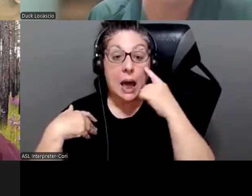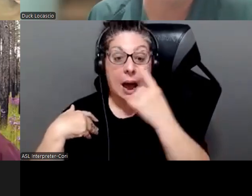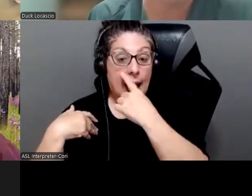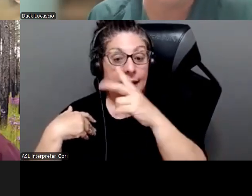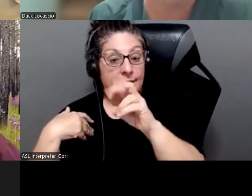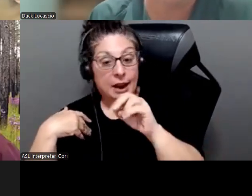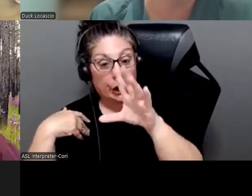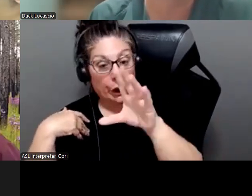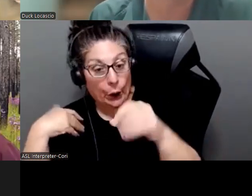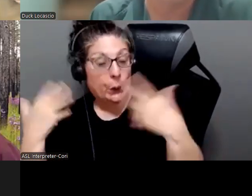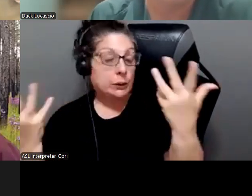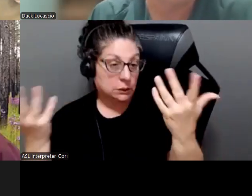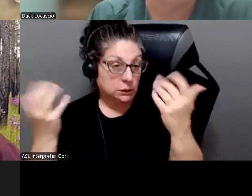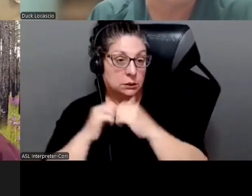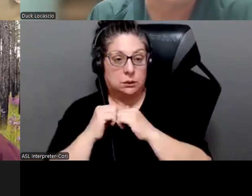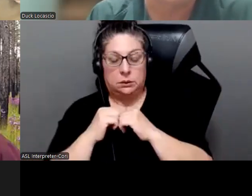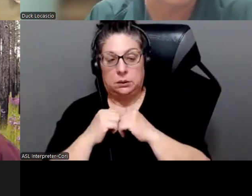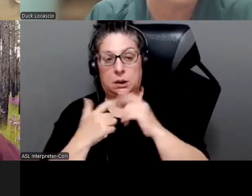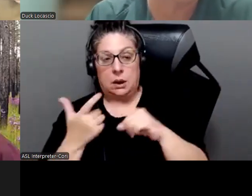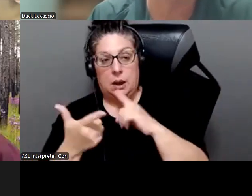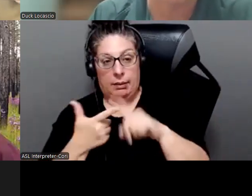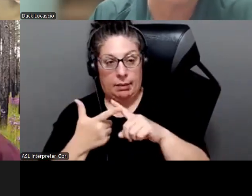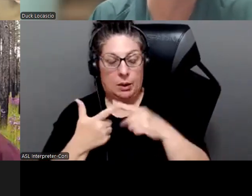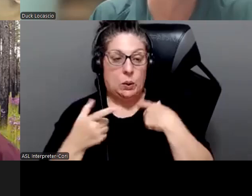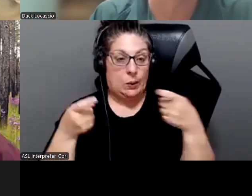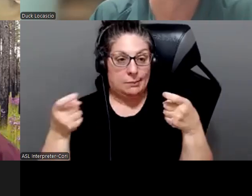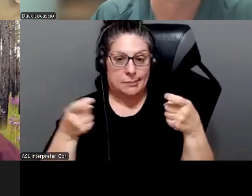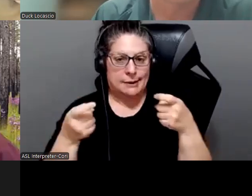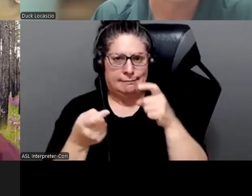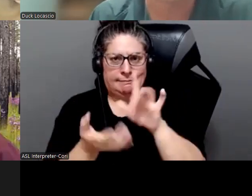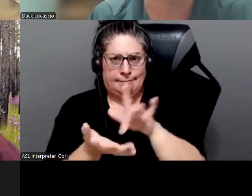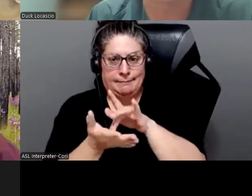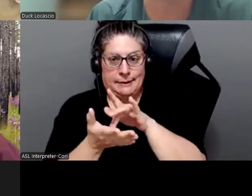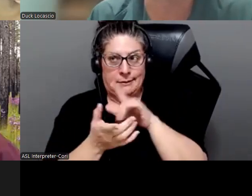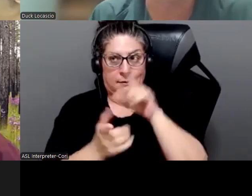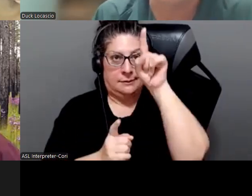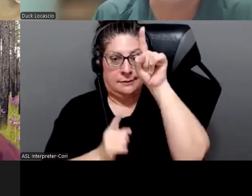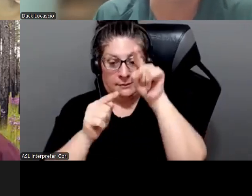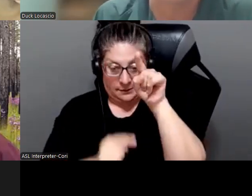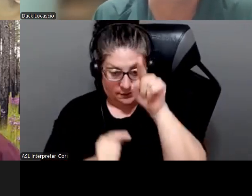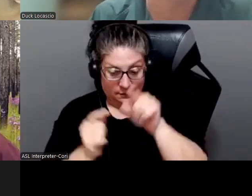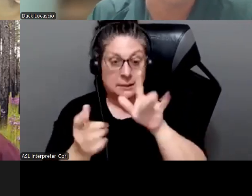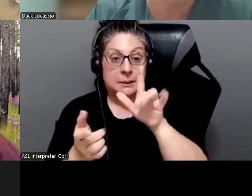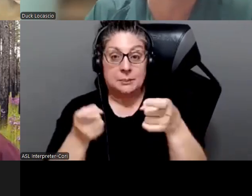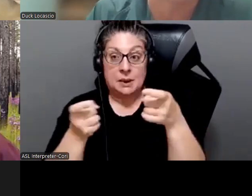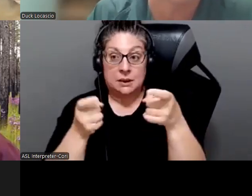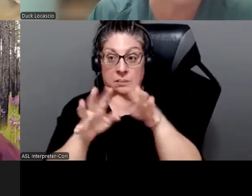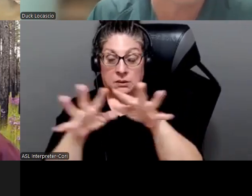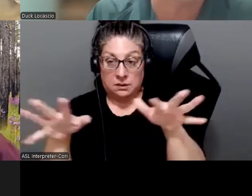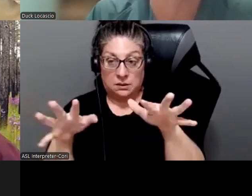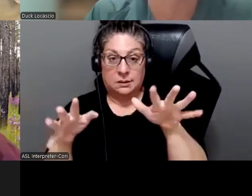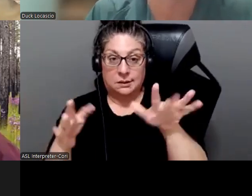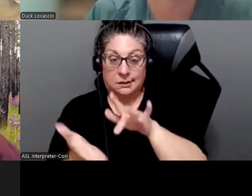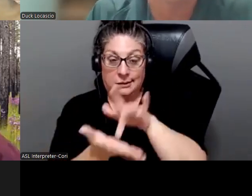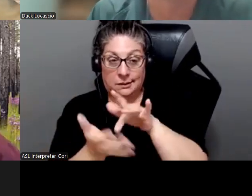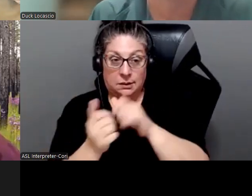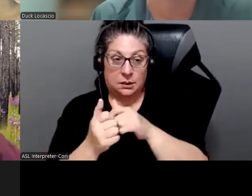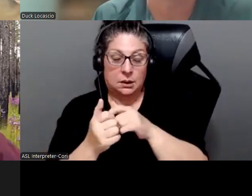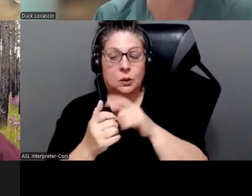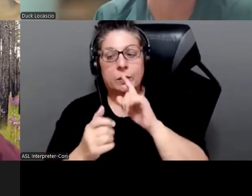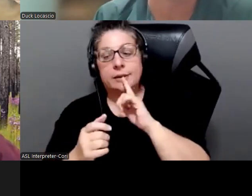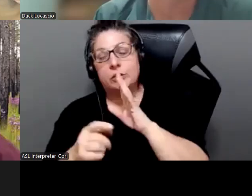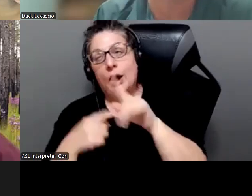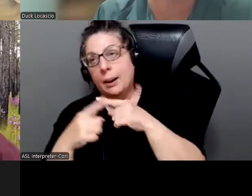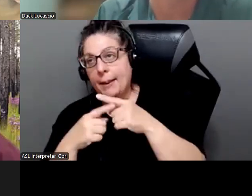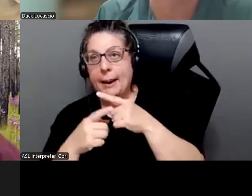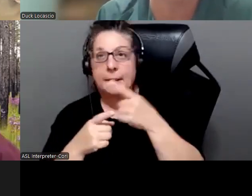And then we want to manage somewhere in the middle. And we always talk about managing on thirds. We